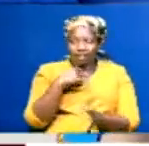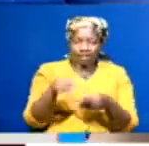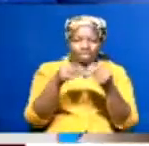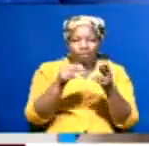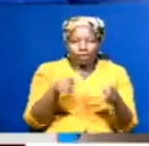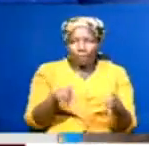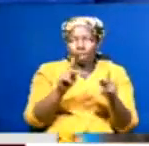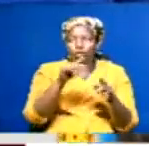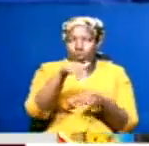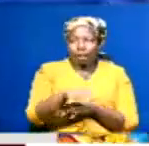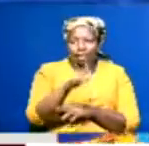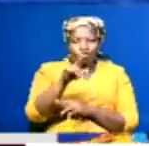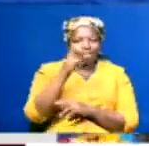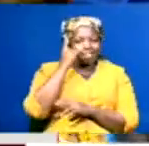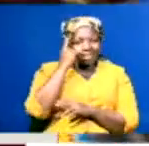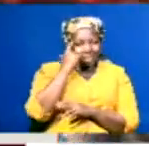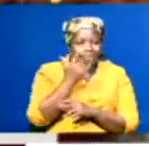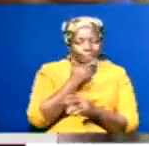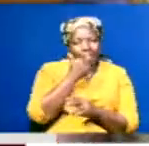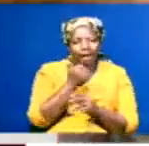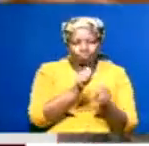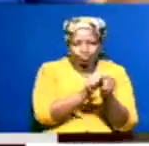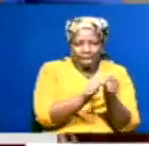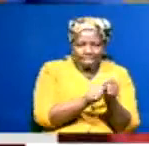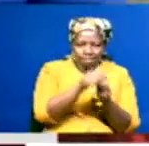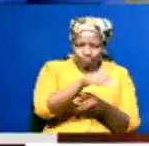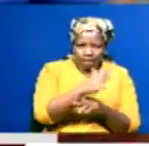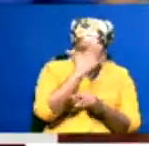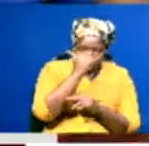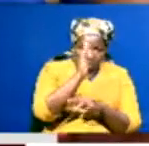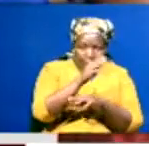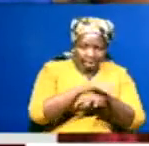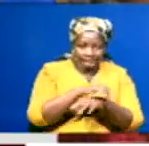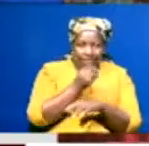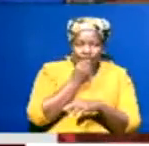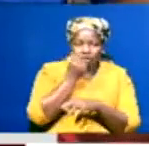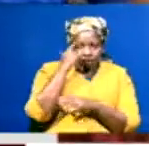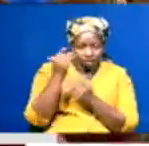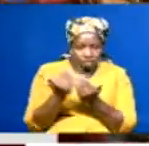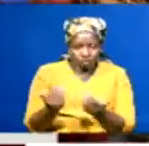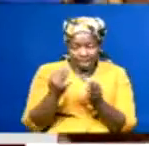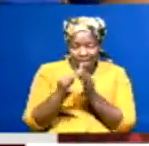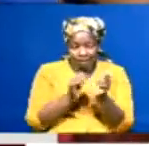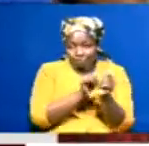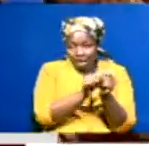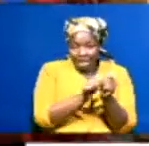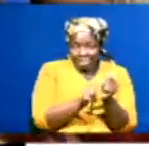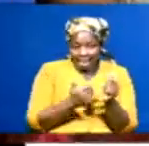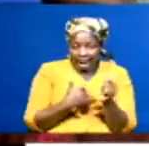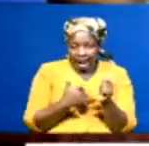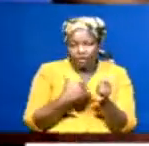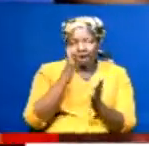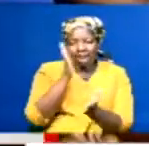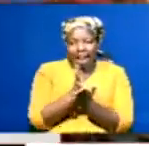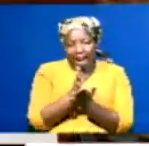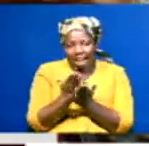unaona upande mahindi. Kwa sababu gani utaleta chakula kwa watoto? Ukiwa na mahindi pale ama na miogo ama na